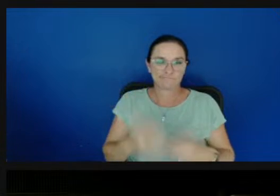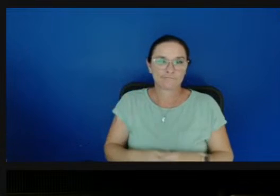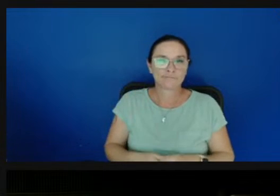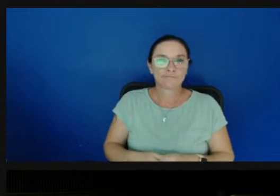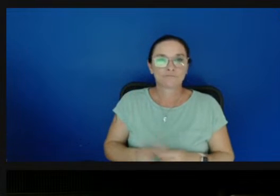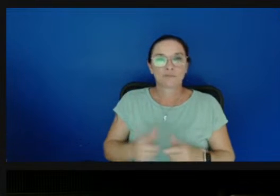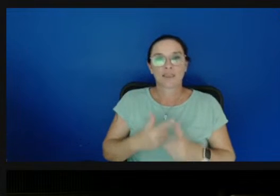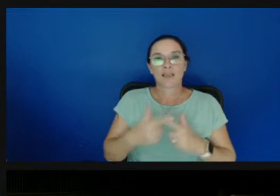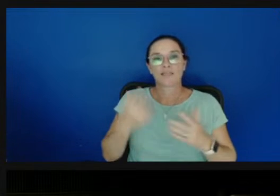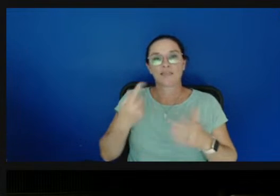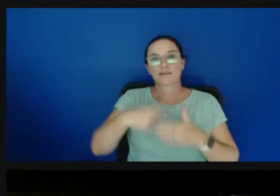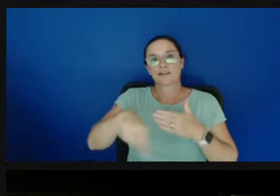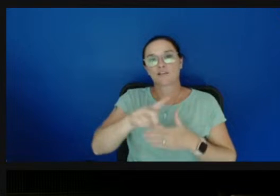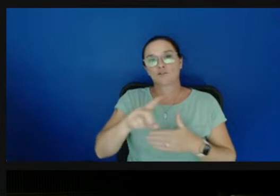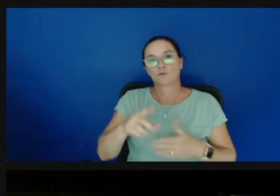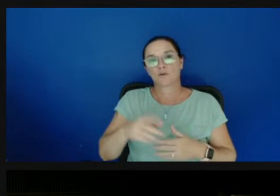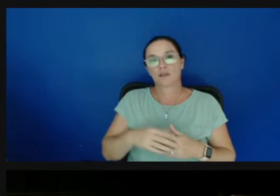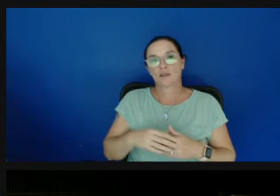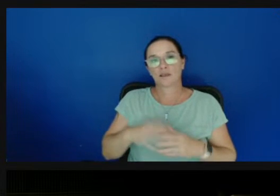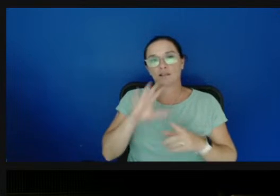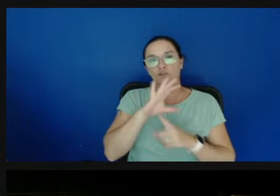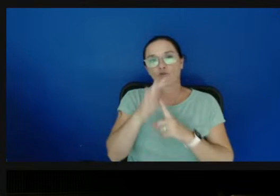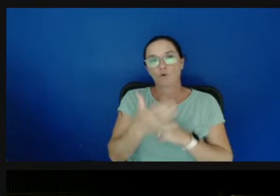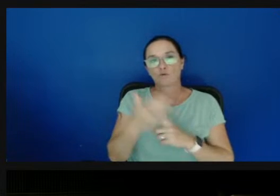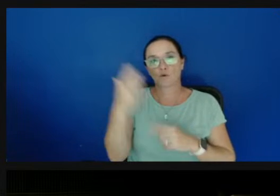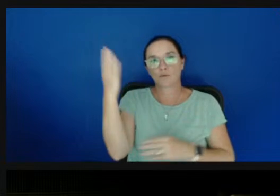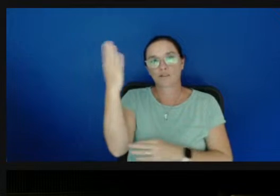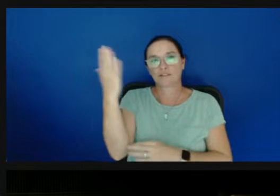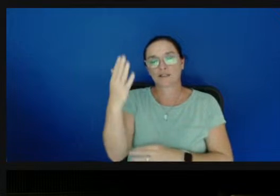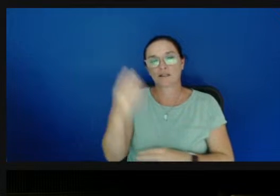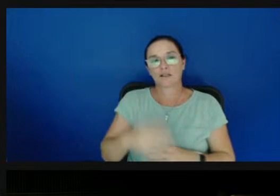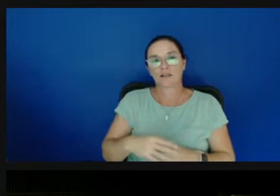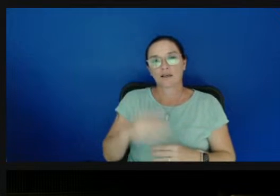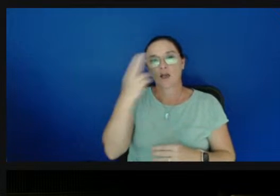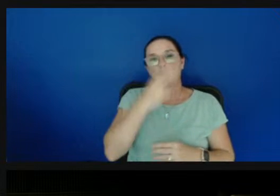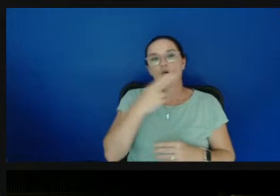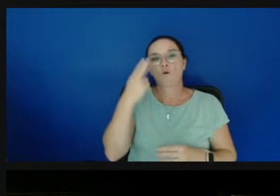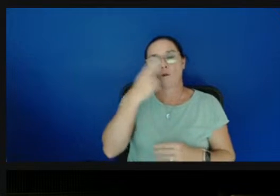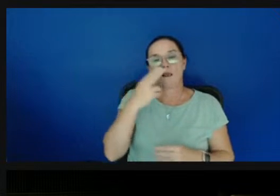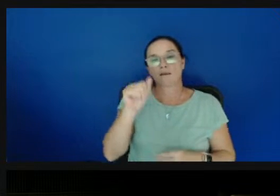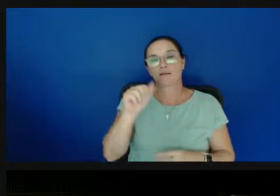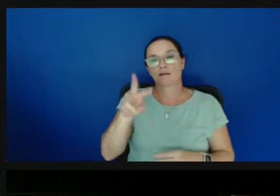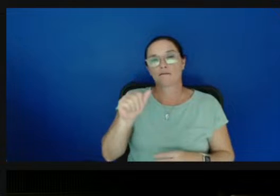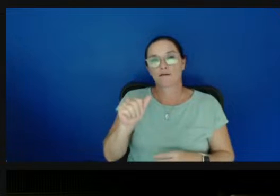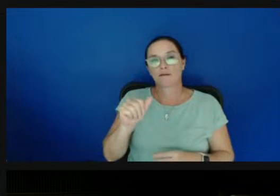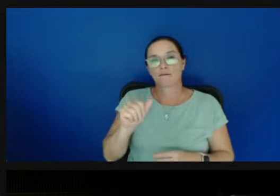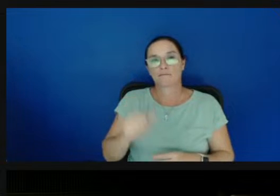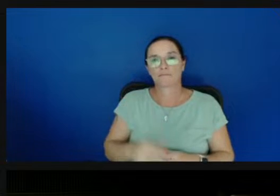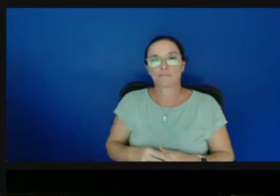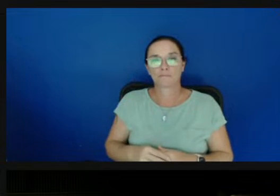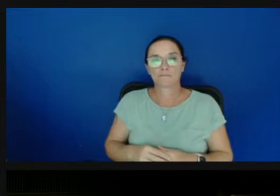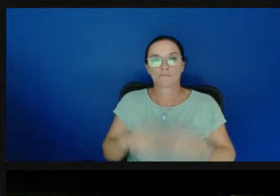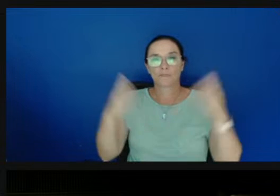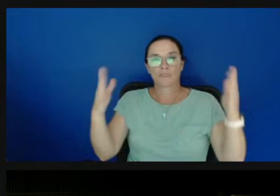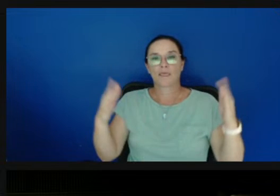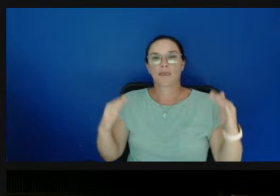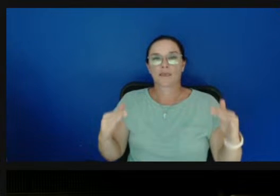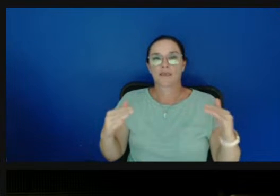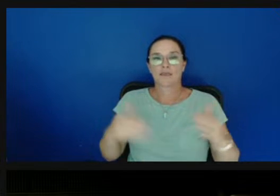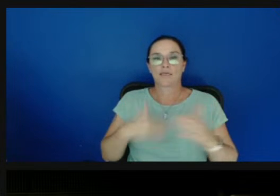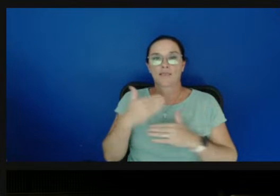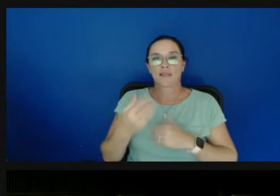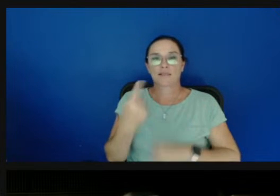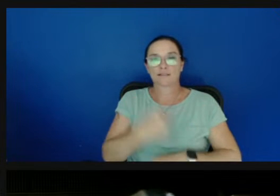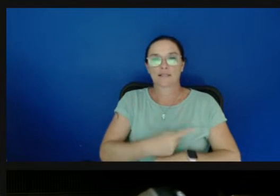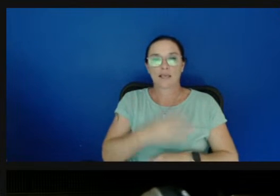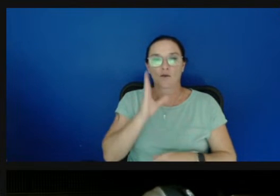And then next week will be a cultural presentation on Hawaiian Ava, right? And the following day will